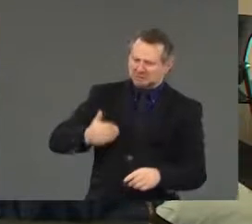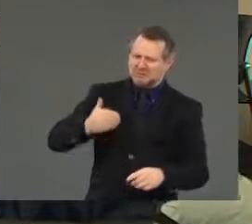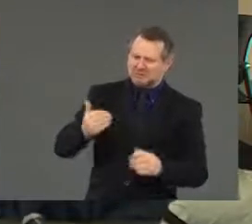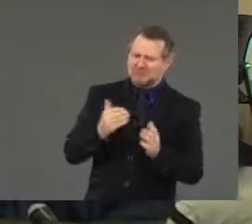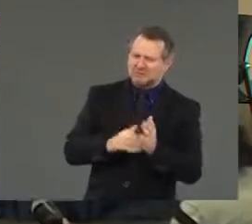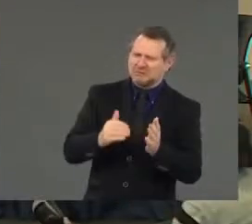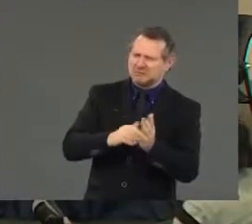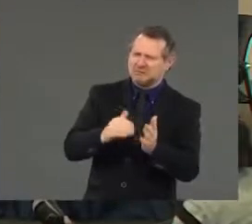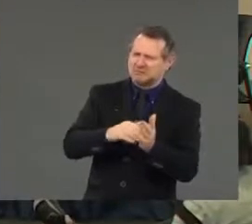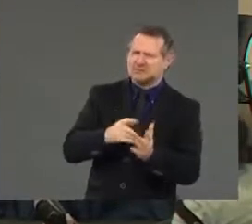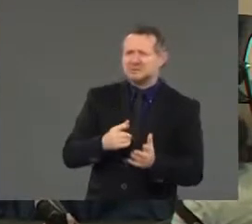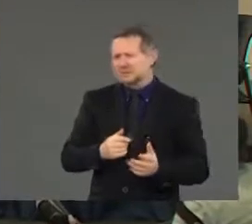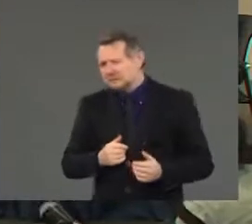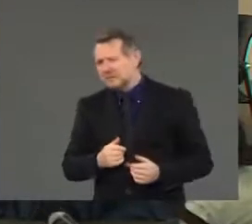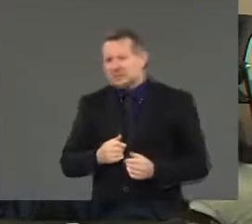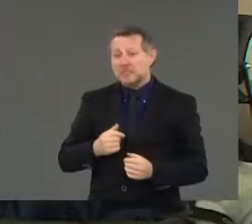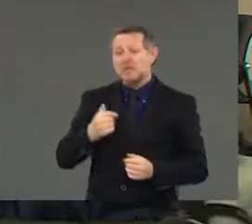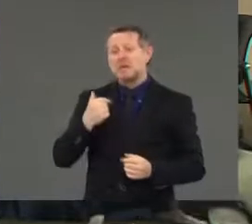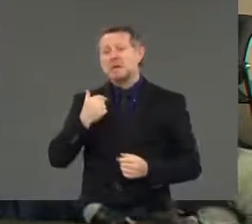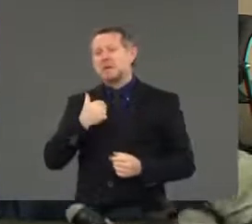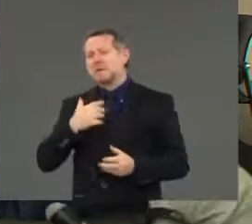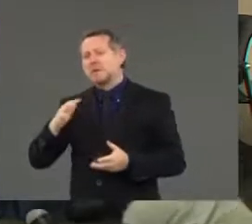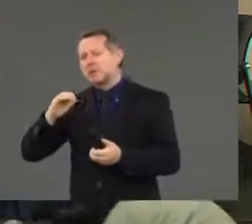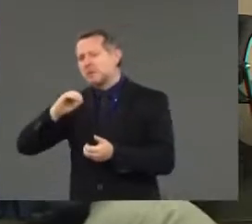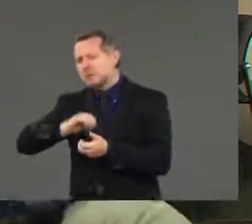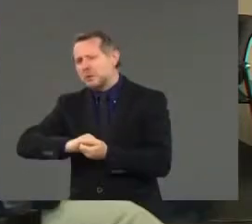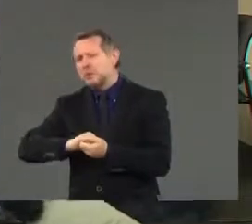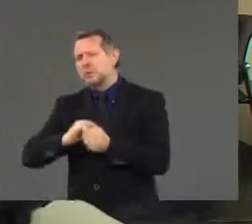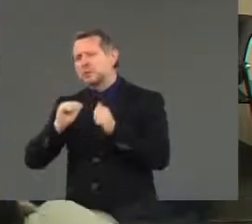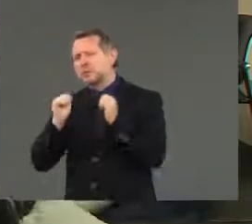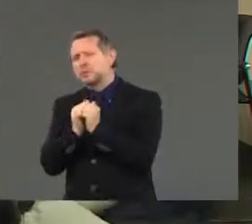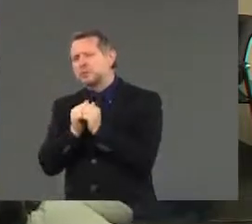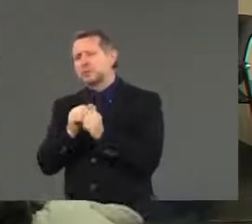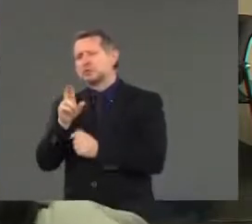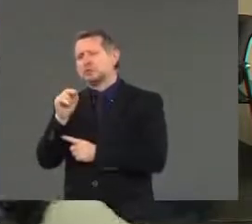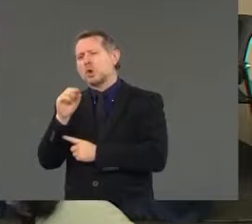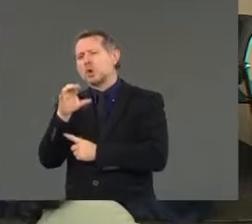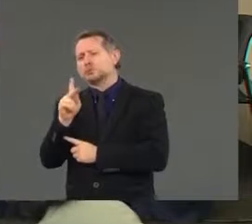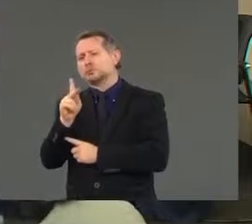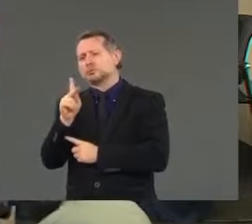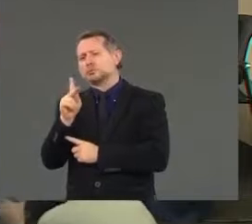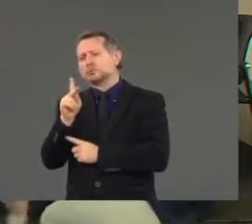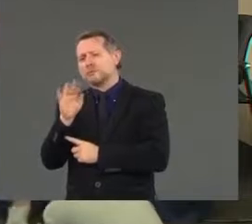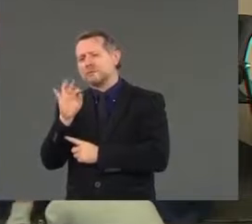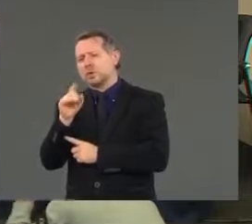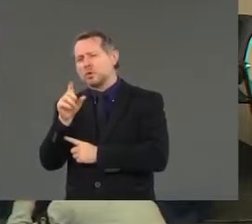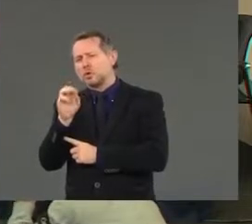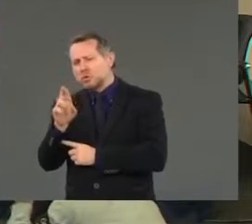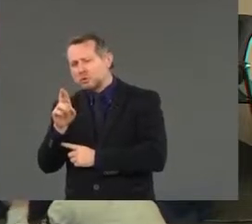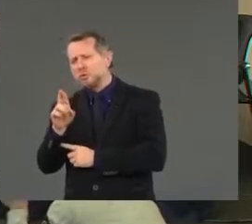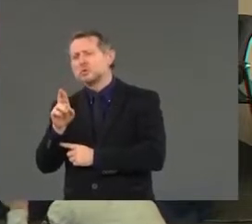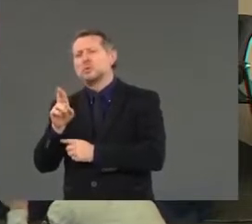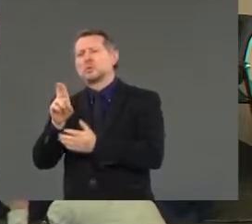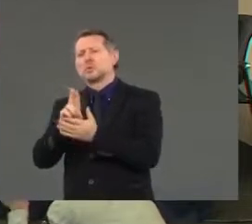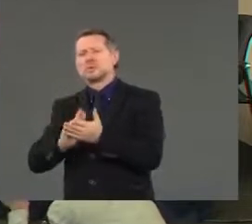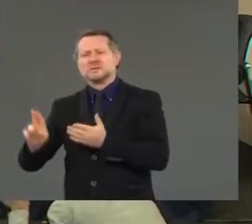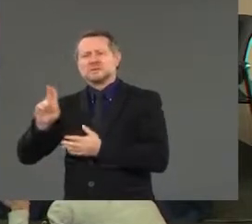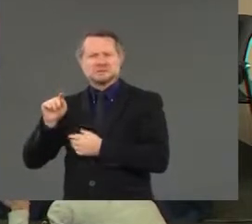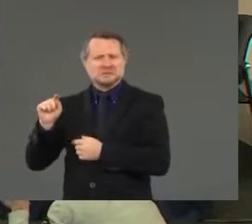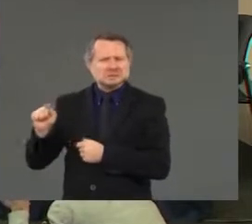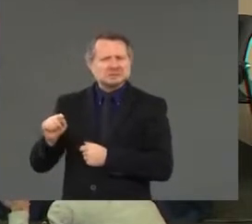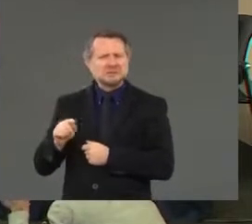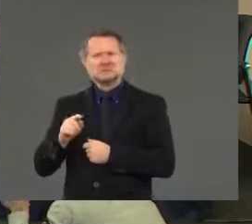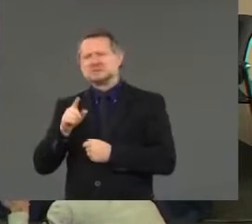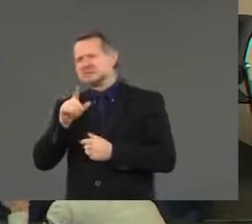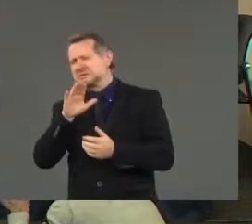a partnership with the Rockefeller University and the New York City Genome Center. Could you